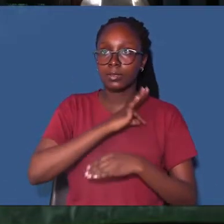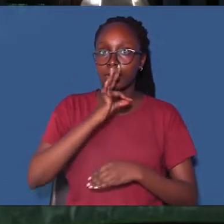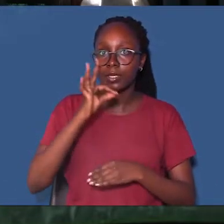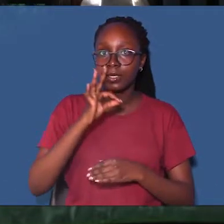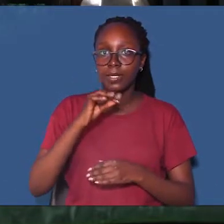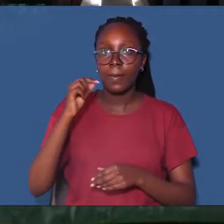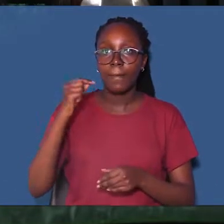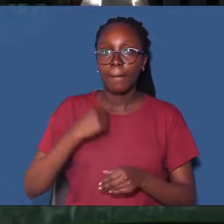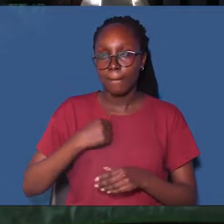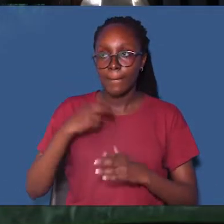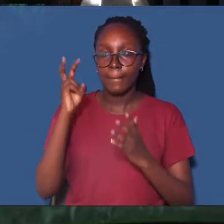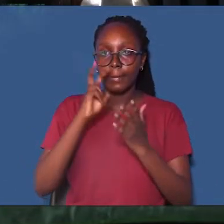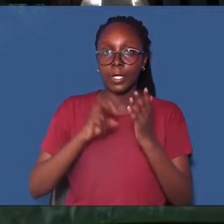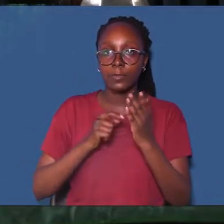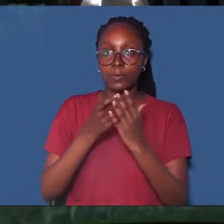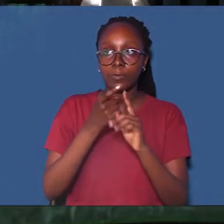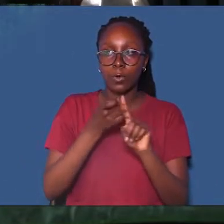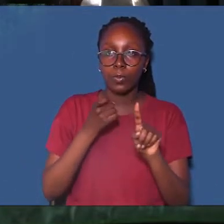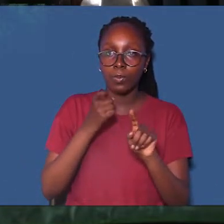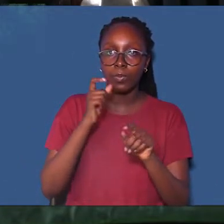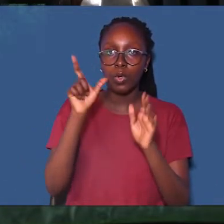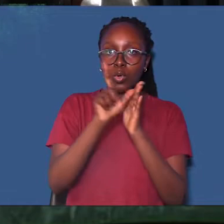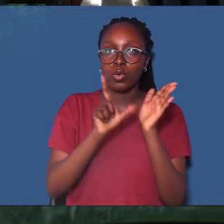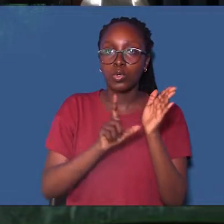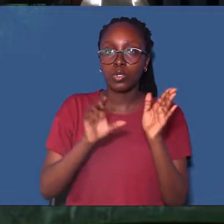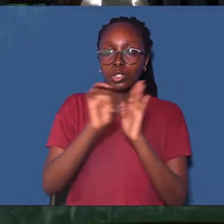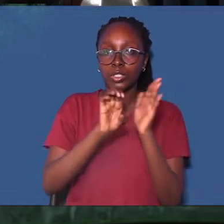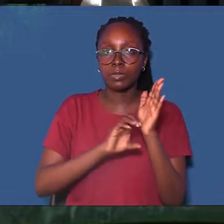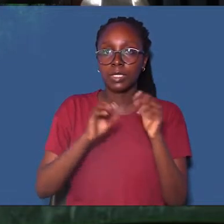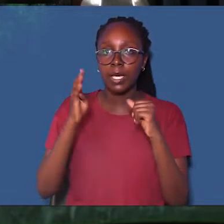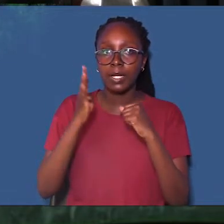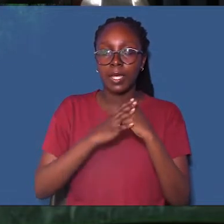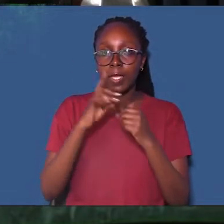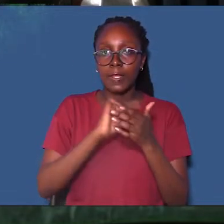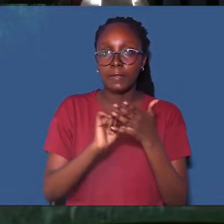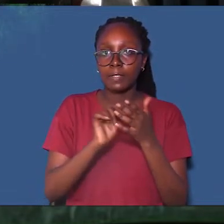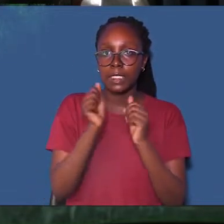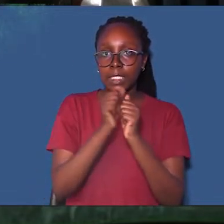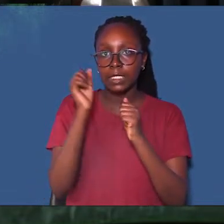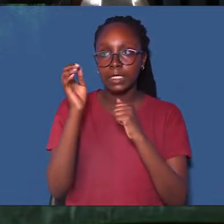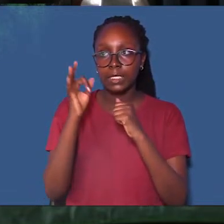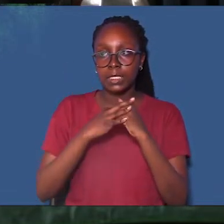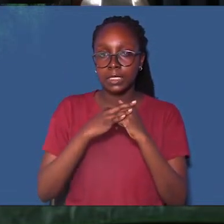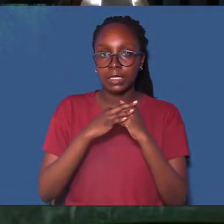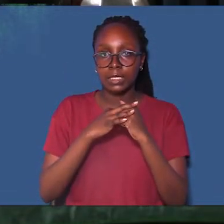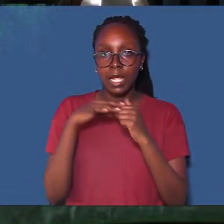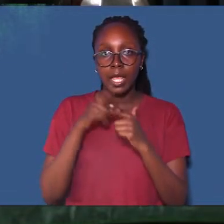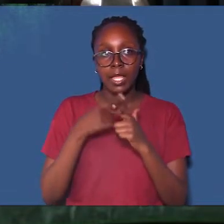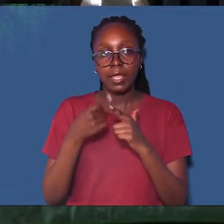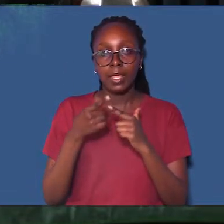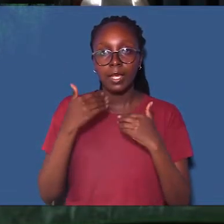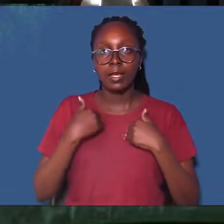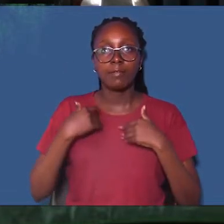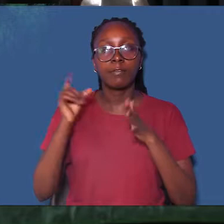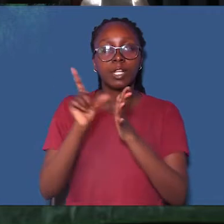be reading from Luke chapter 9, from verse 18, from which we will draw our